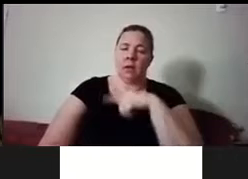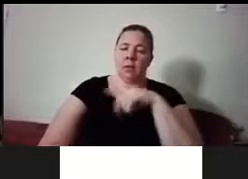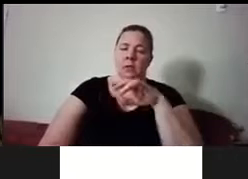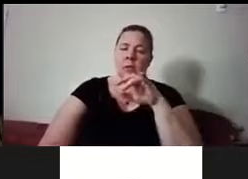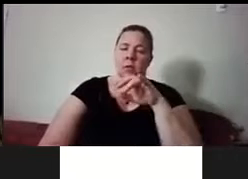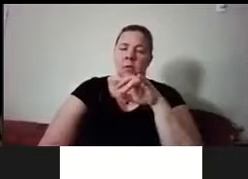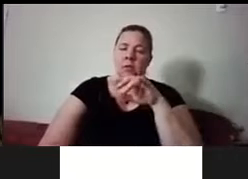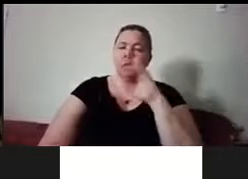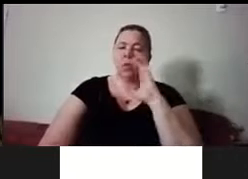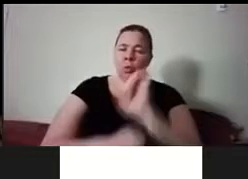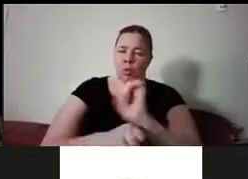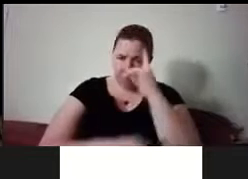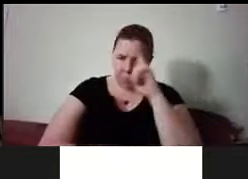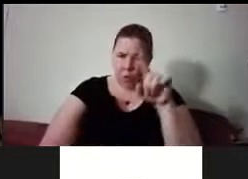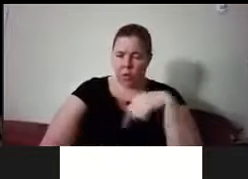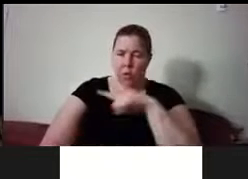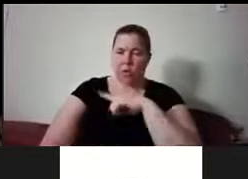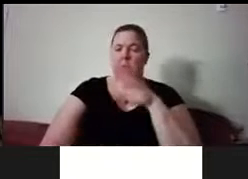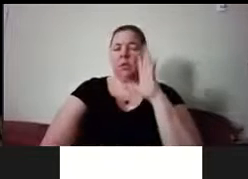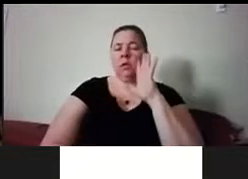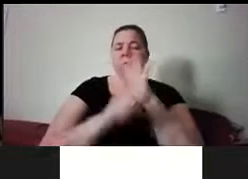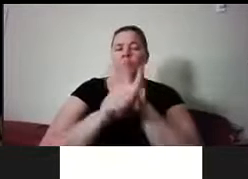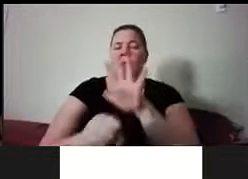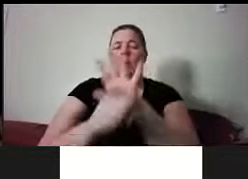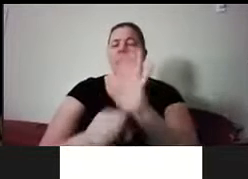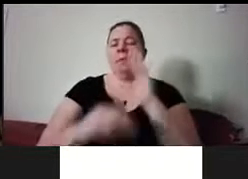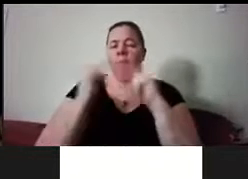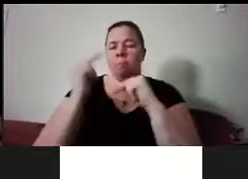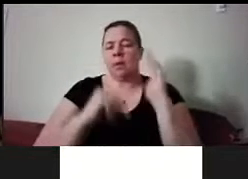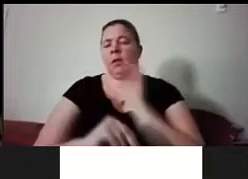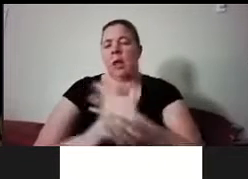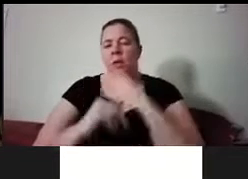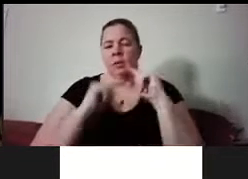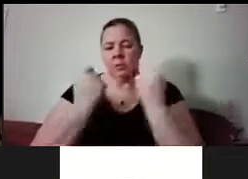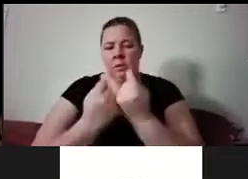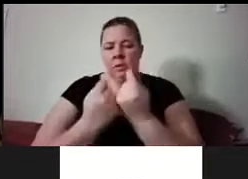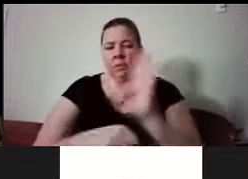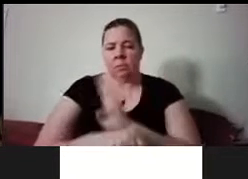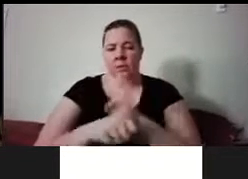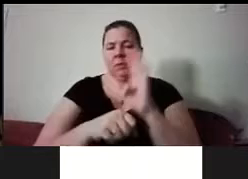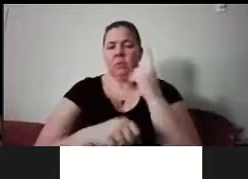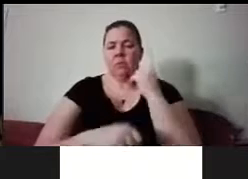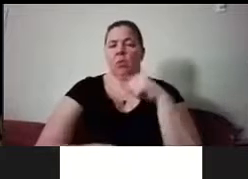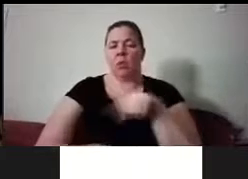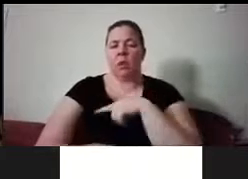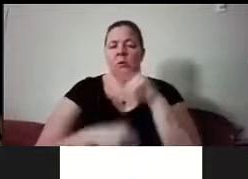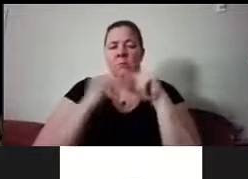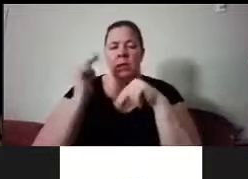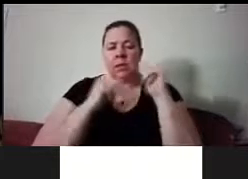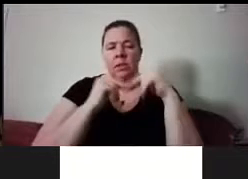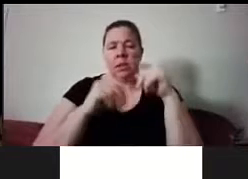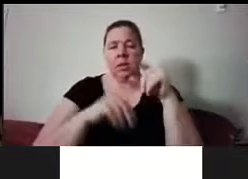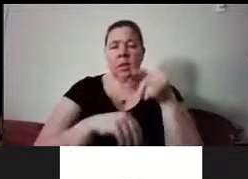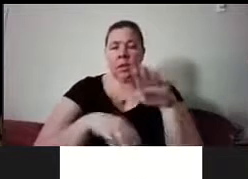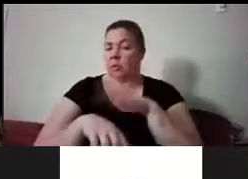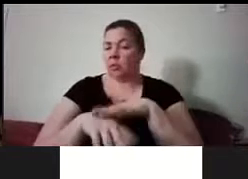work for us. They are driving, they're building our team, they're building our business for us. So you can either be passive and do